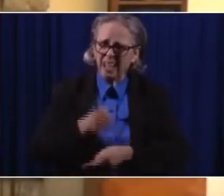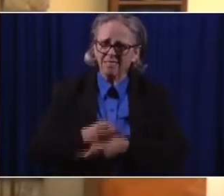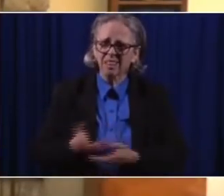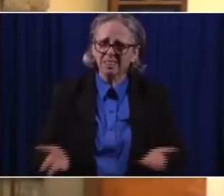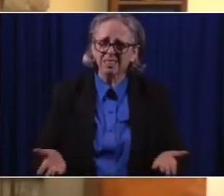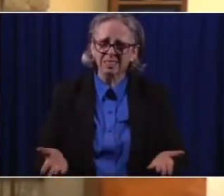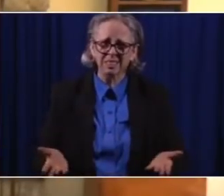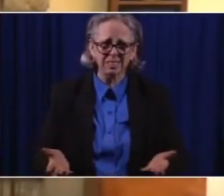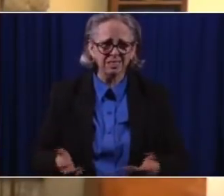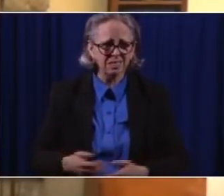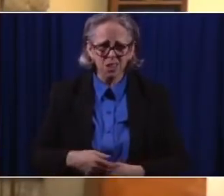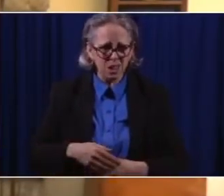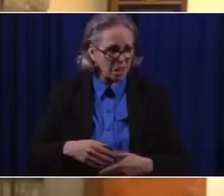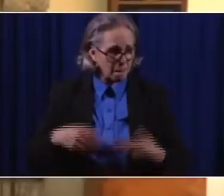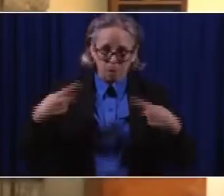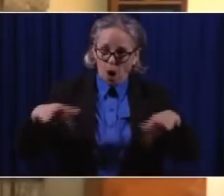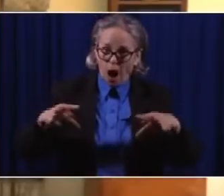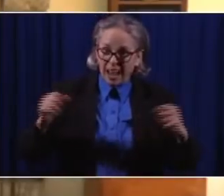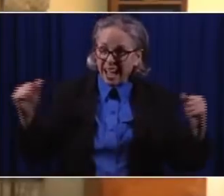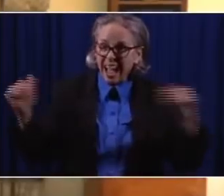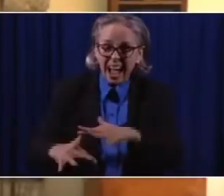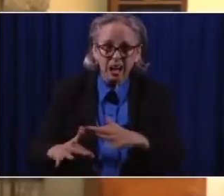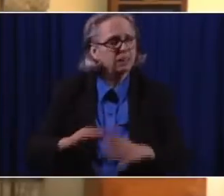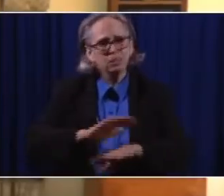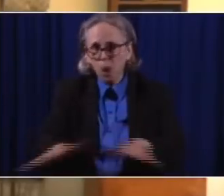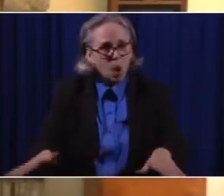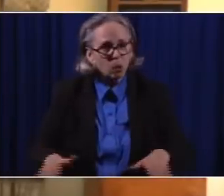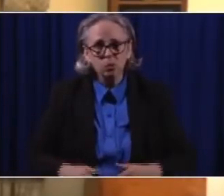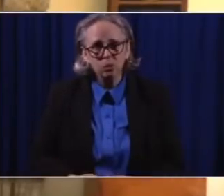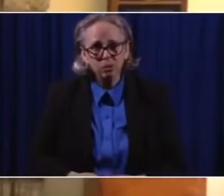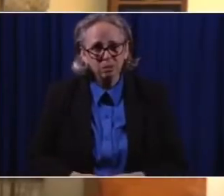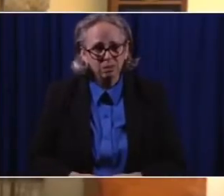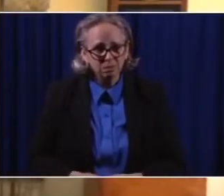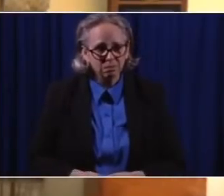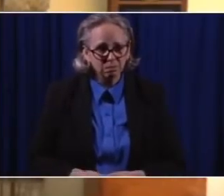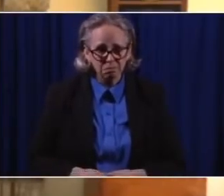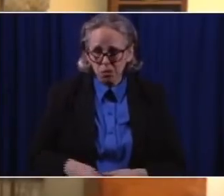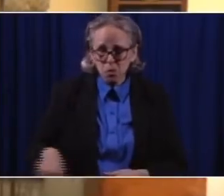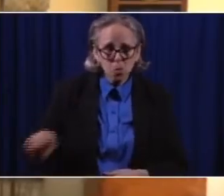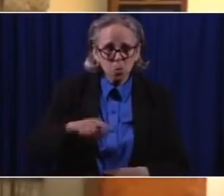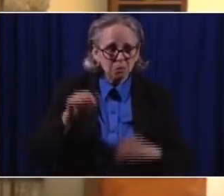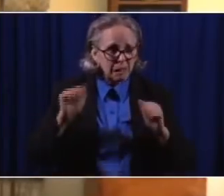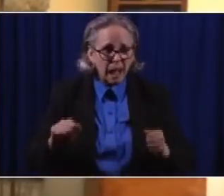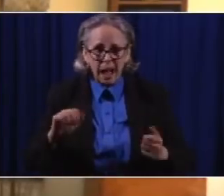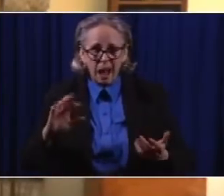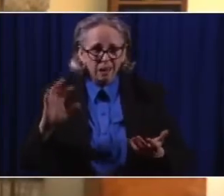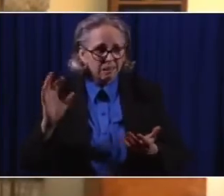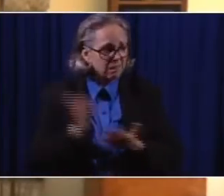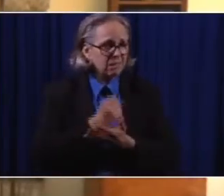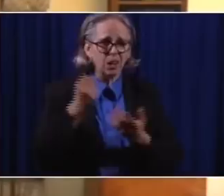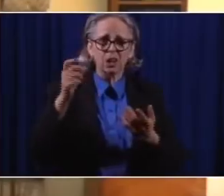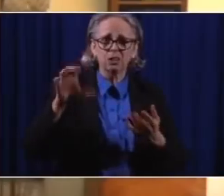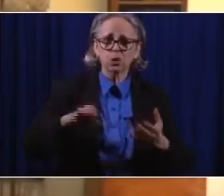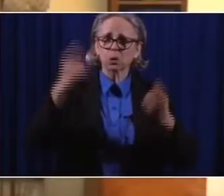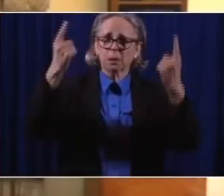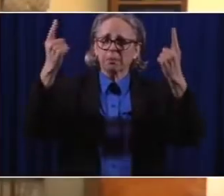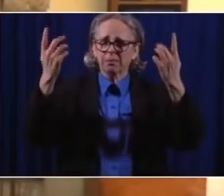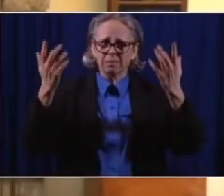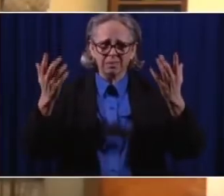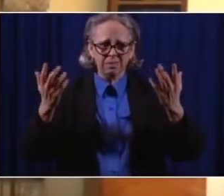party. These are things that we can do now, and we will see pretty quick results. We can do that.